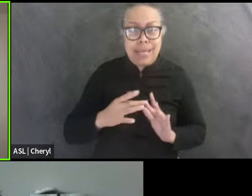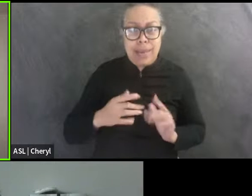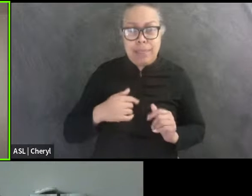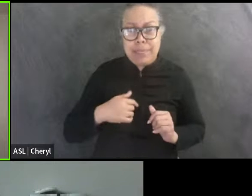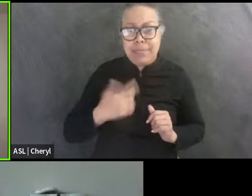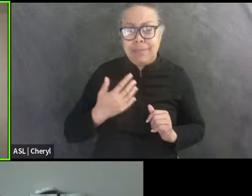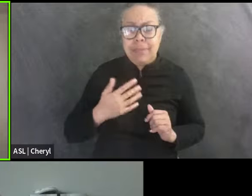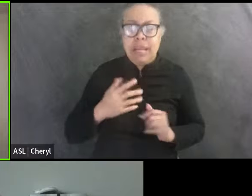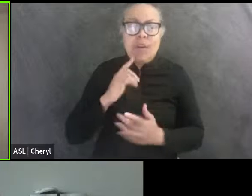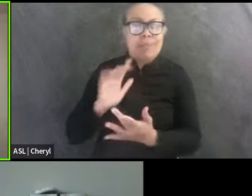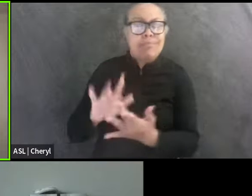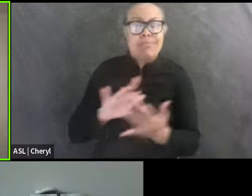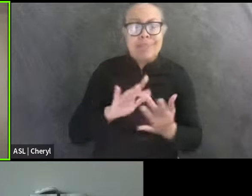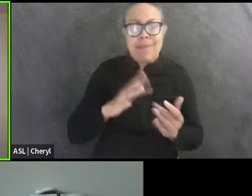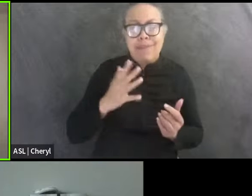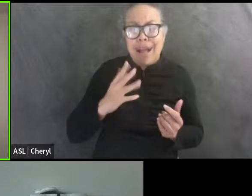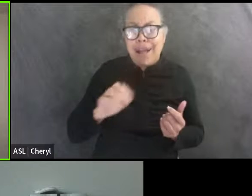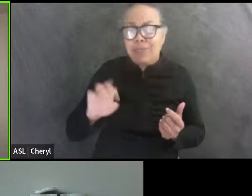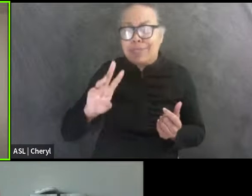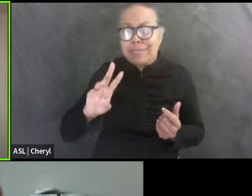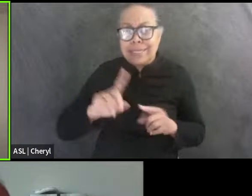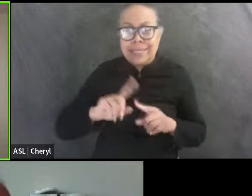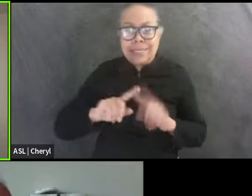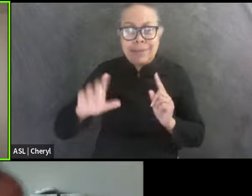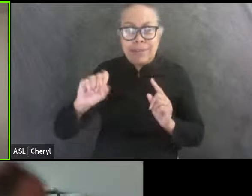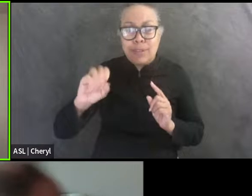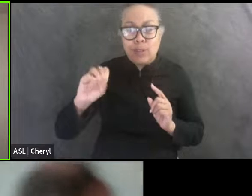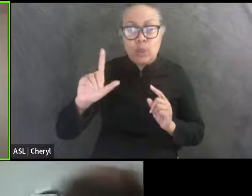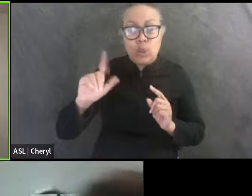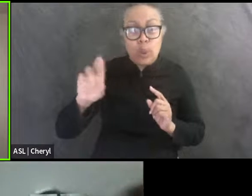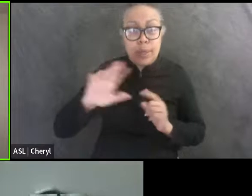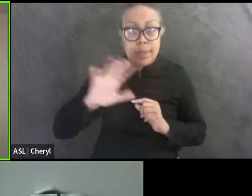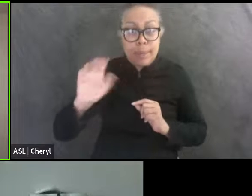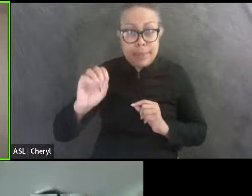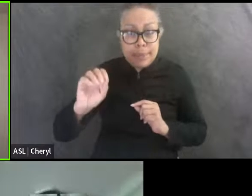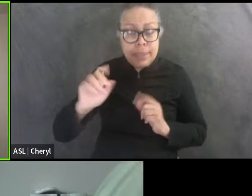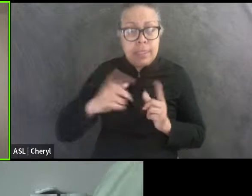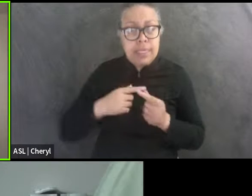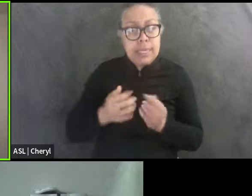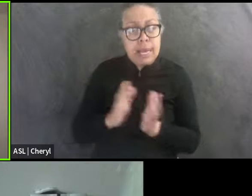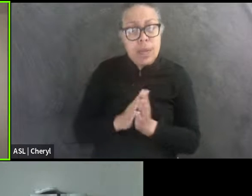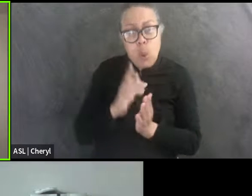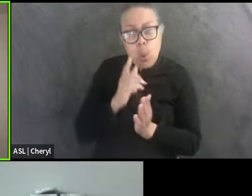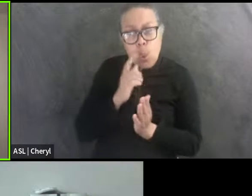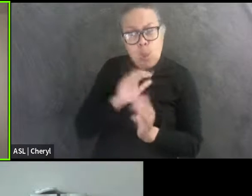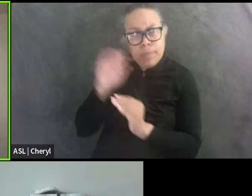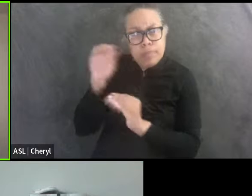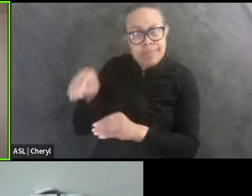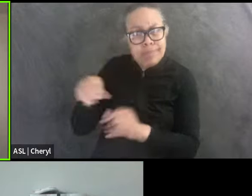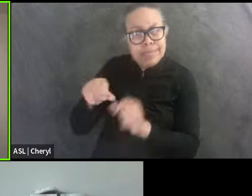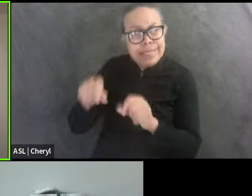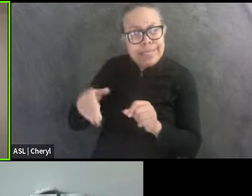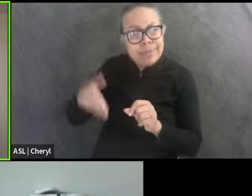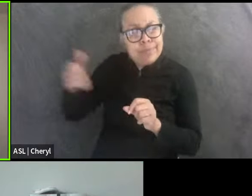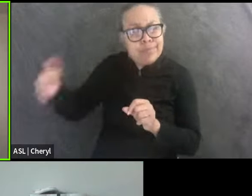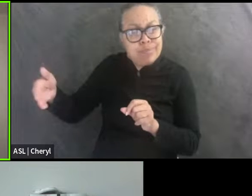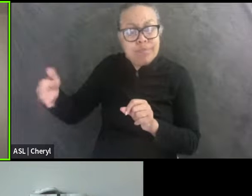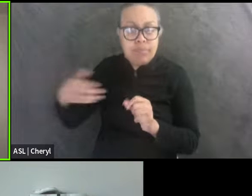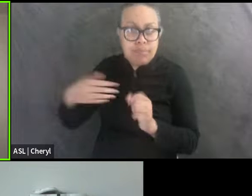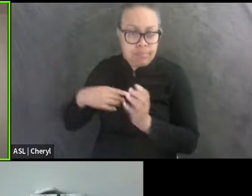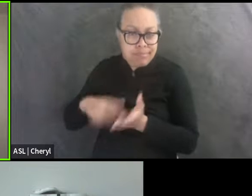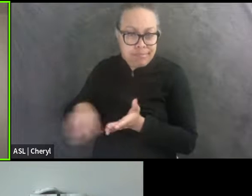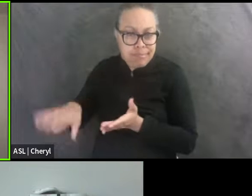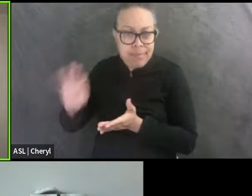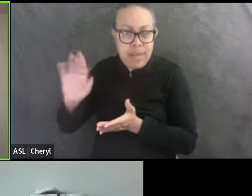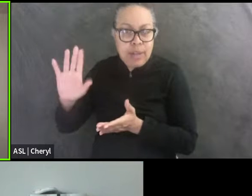different solar companies, and they'd asked me who was the actual company who installed that system. And I found that out from